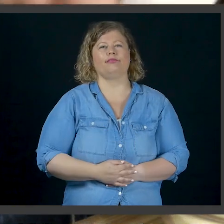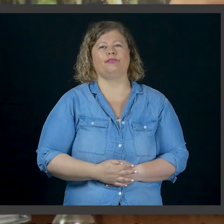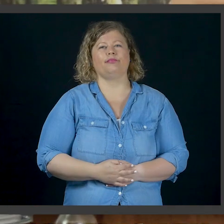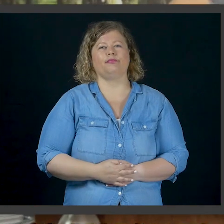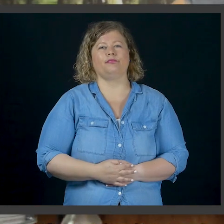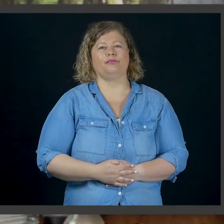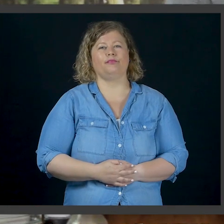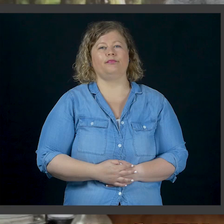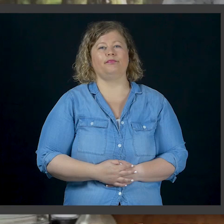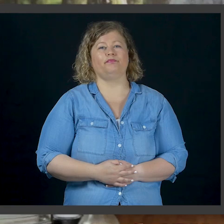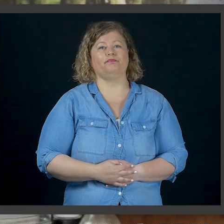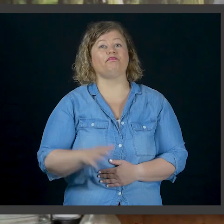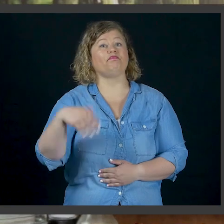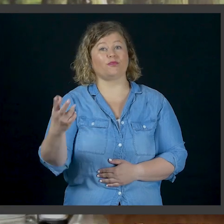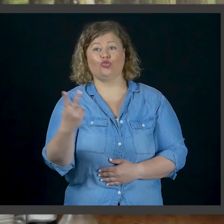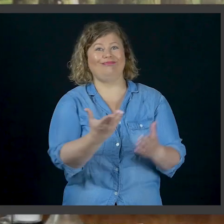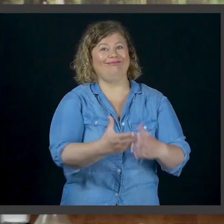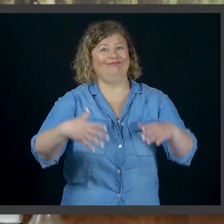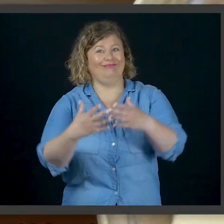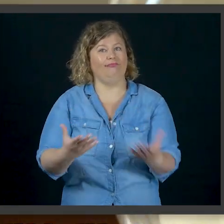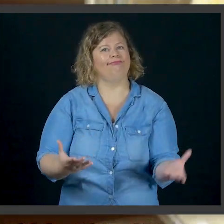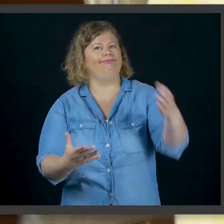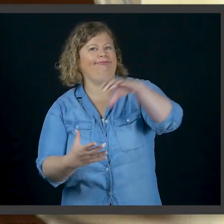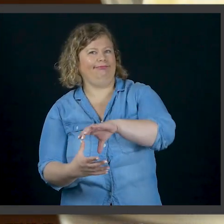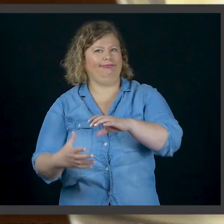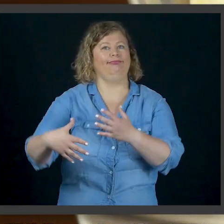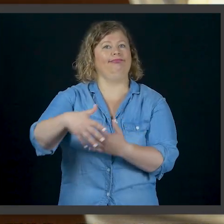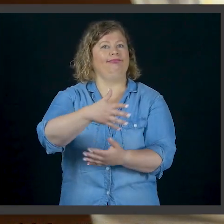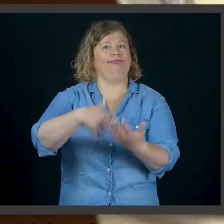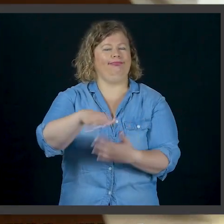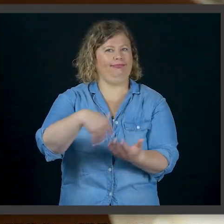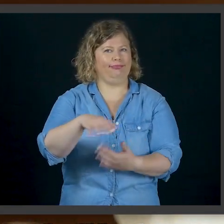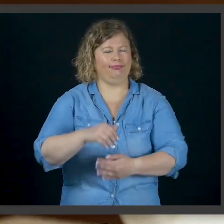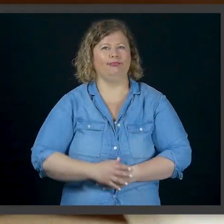salt, and combine these two mixtures.